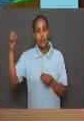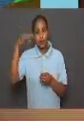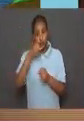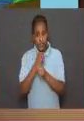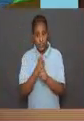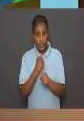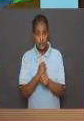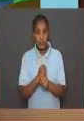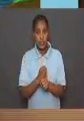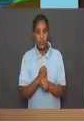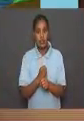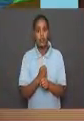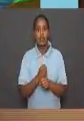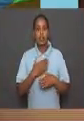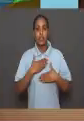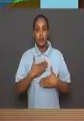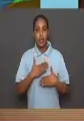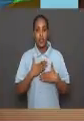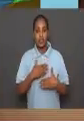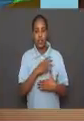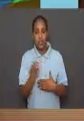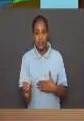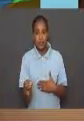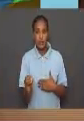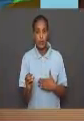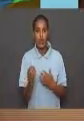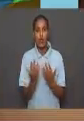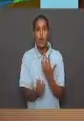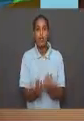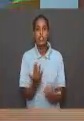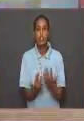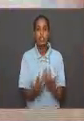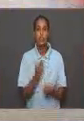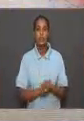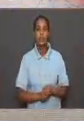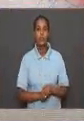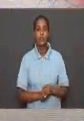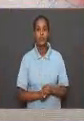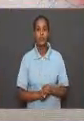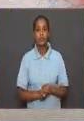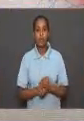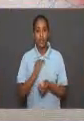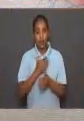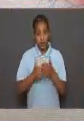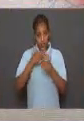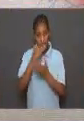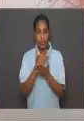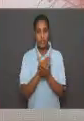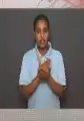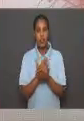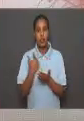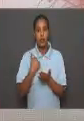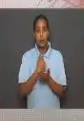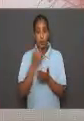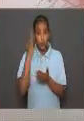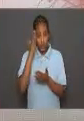photosynthesis, respiration, and combustion. In our next lesson, we